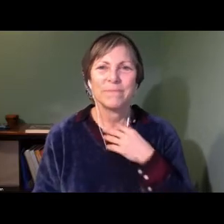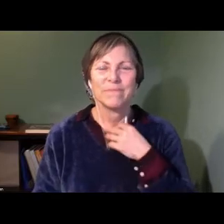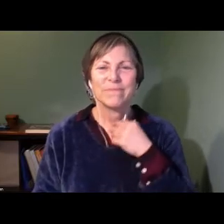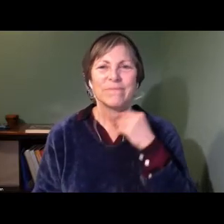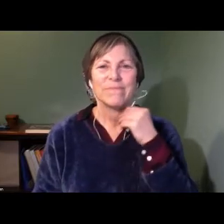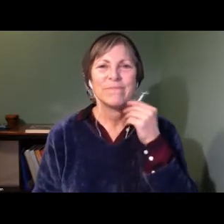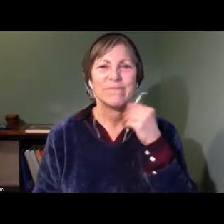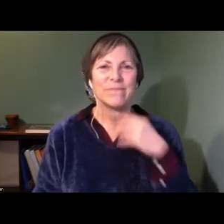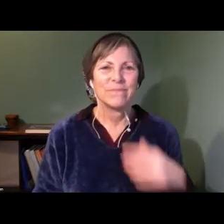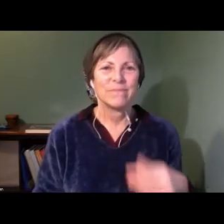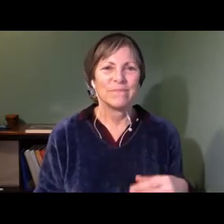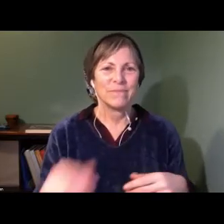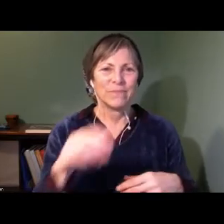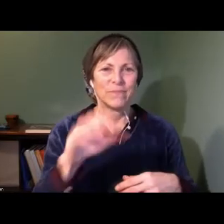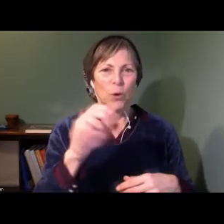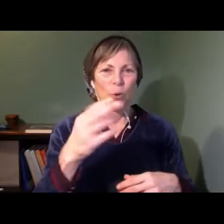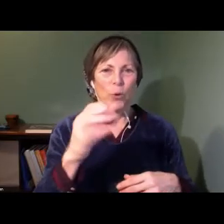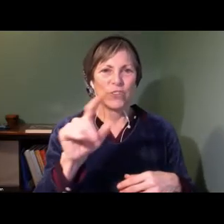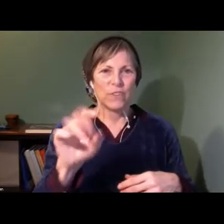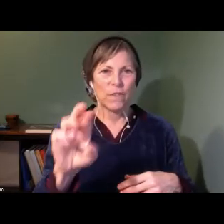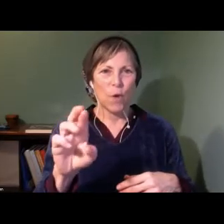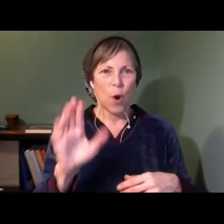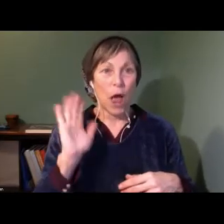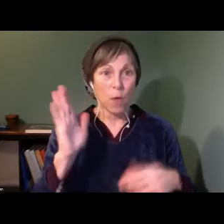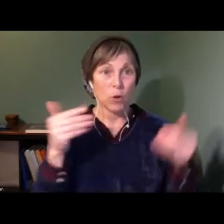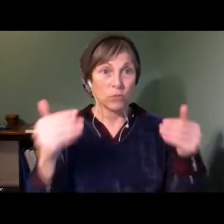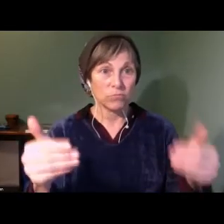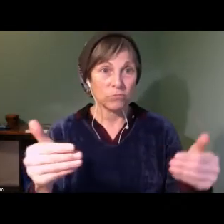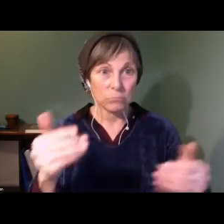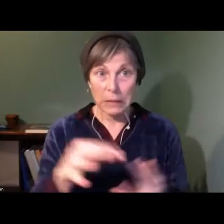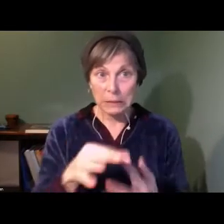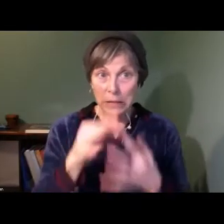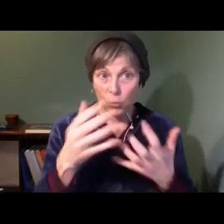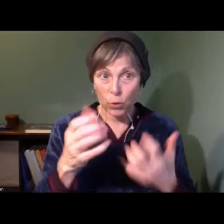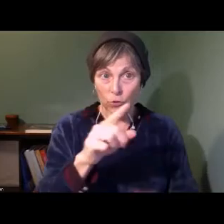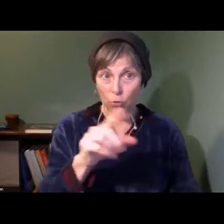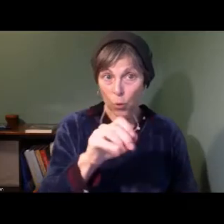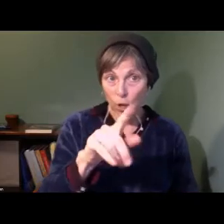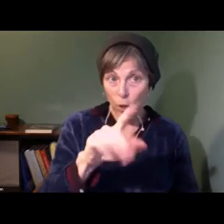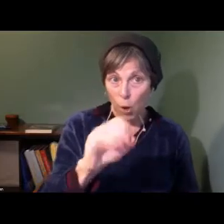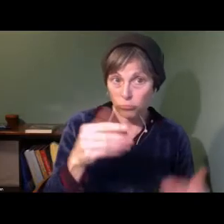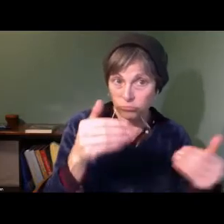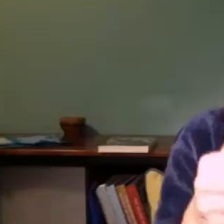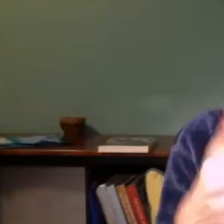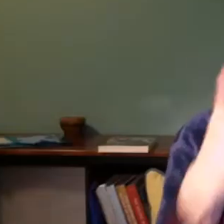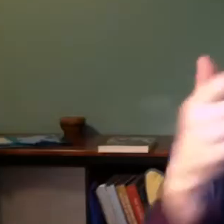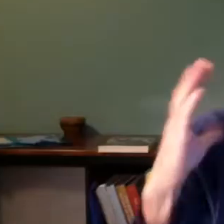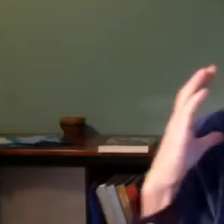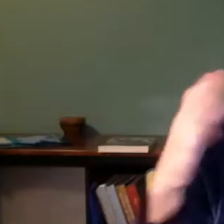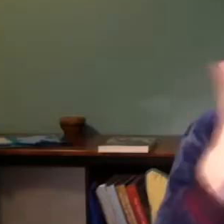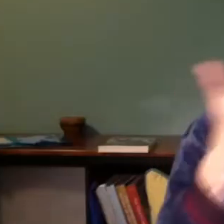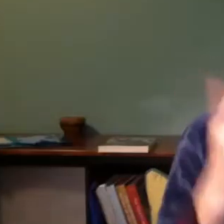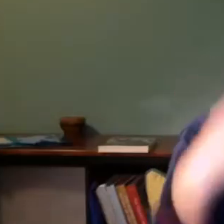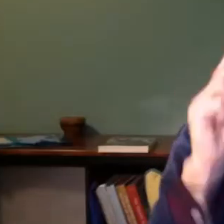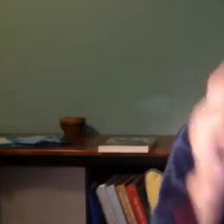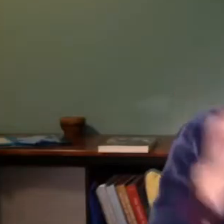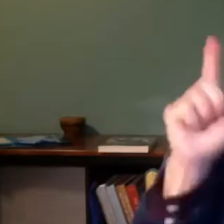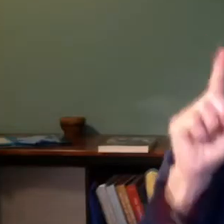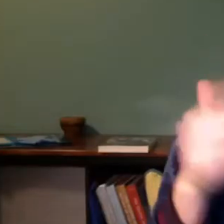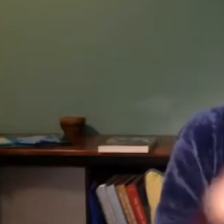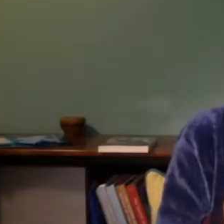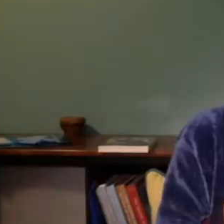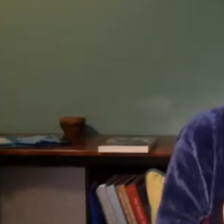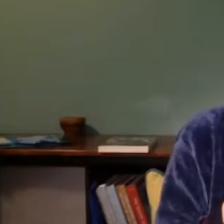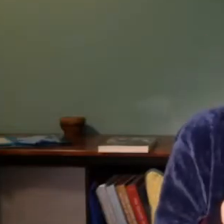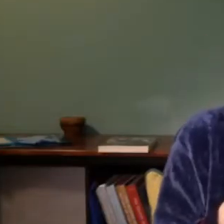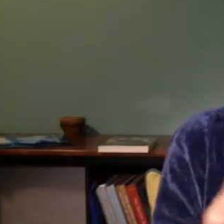I'll go ahead and go Amanda unless you want Zoylo to chime in as chair since he's back. Uh no